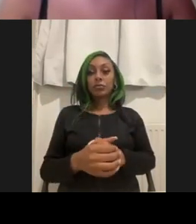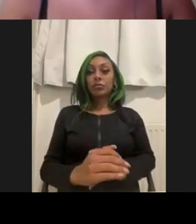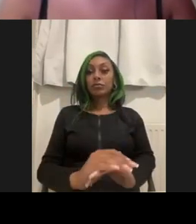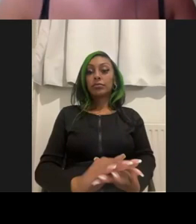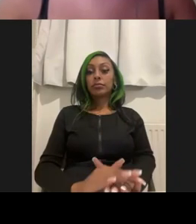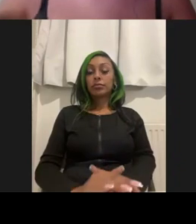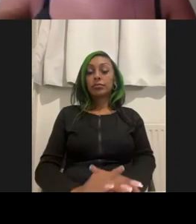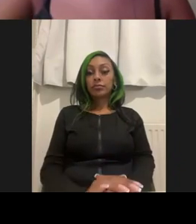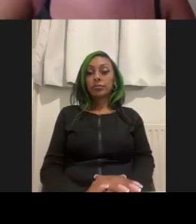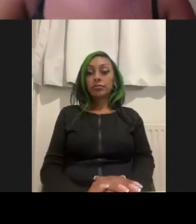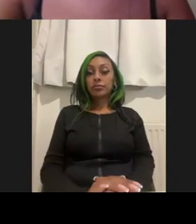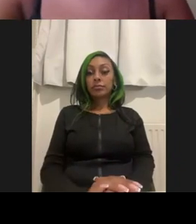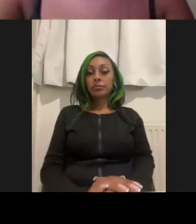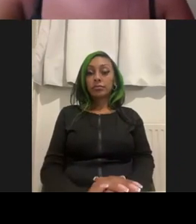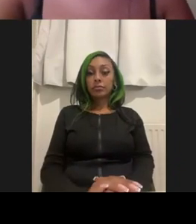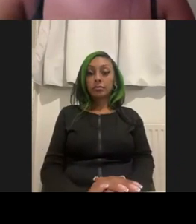otherwise. And